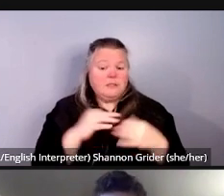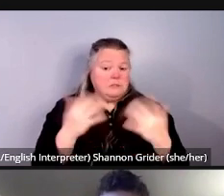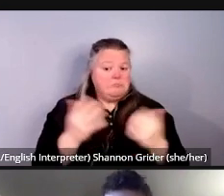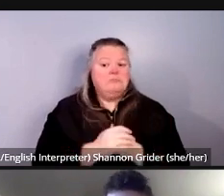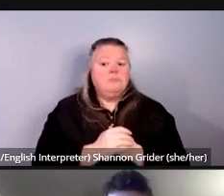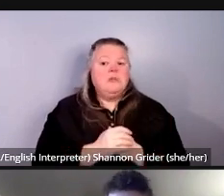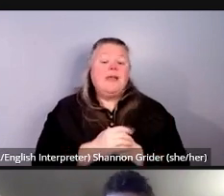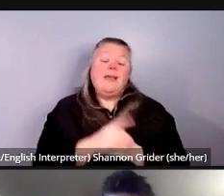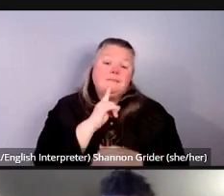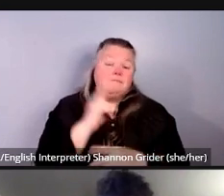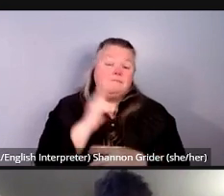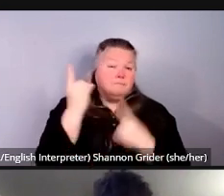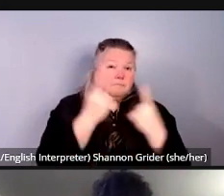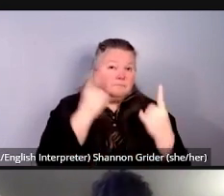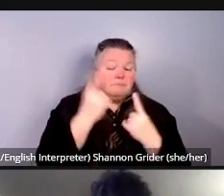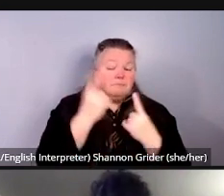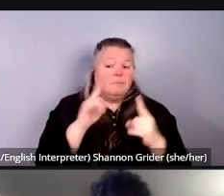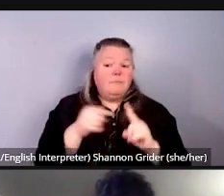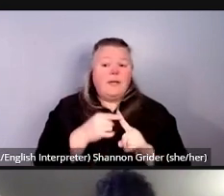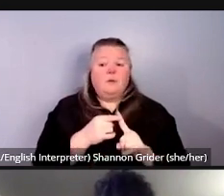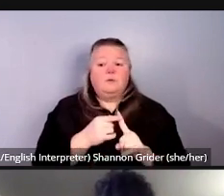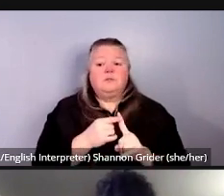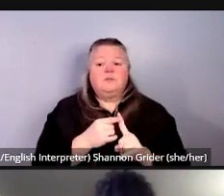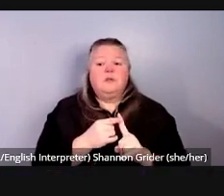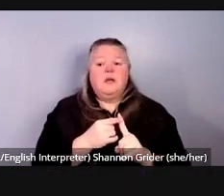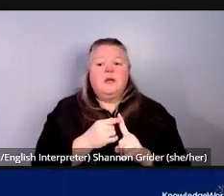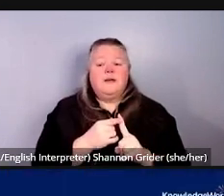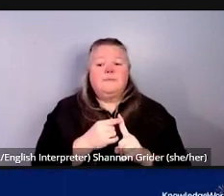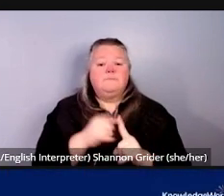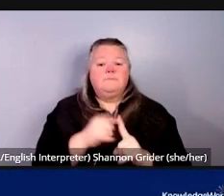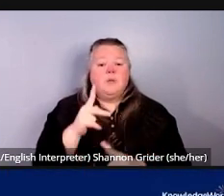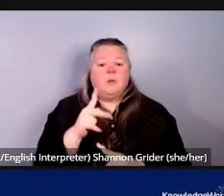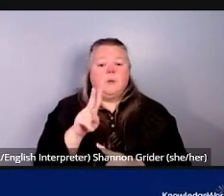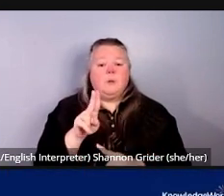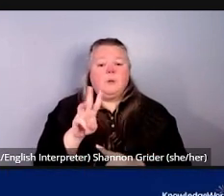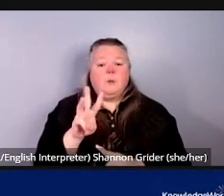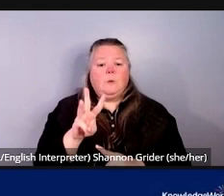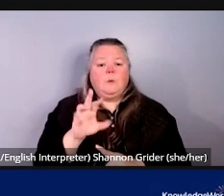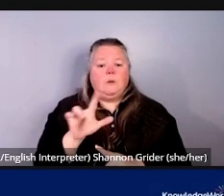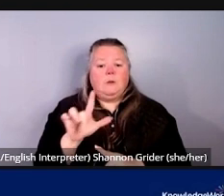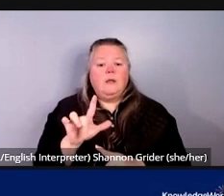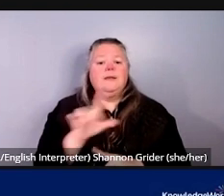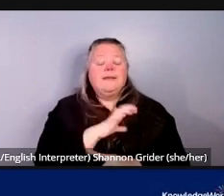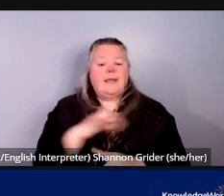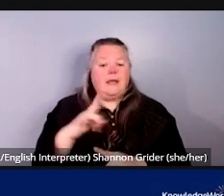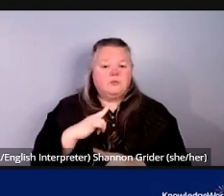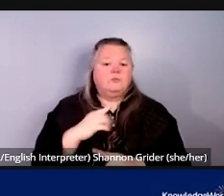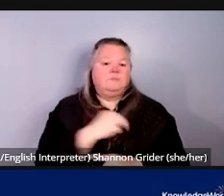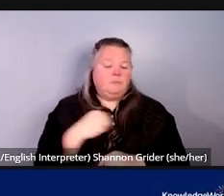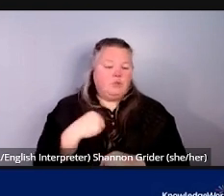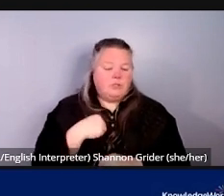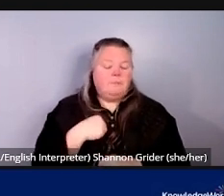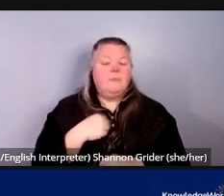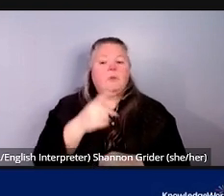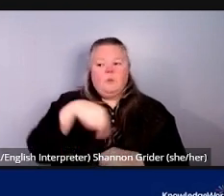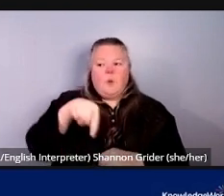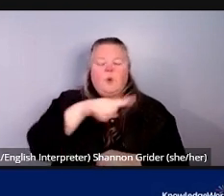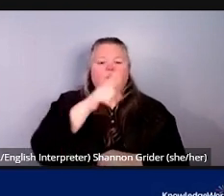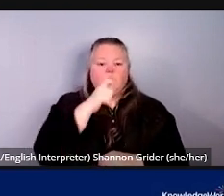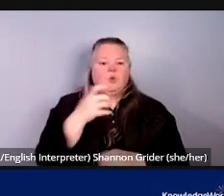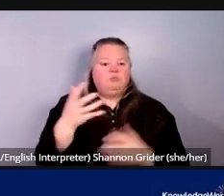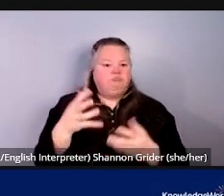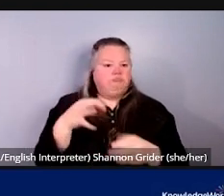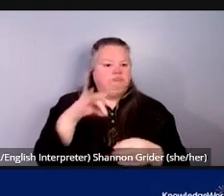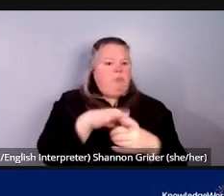And certainly thinking about Cool Council membership and those that were, opted